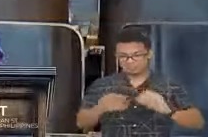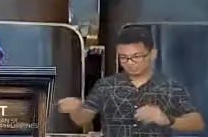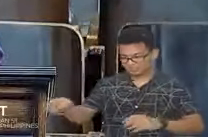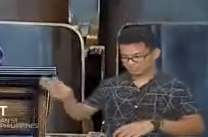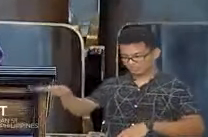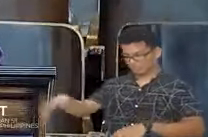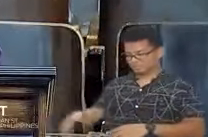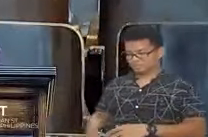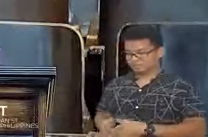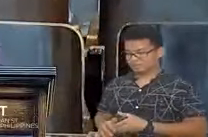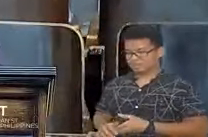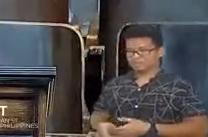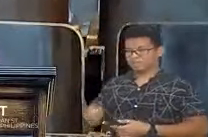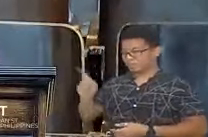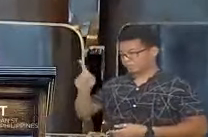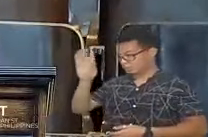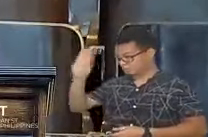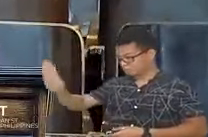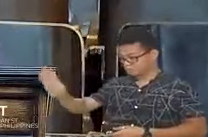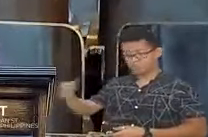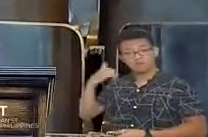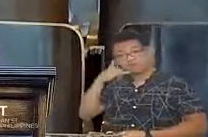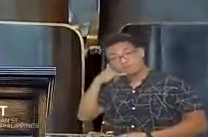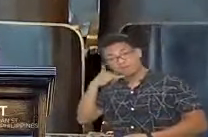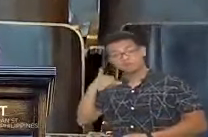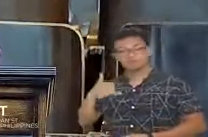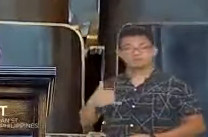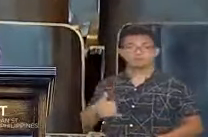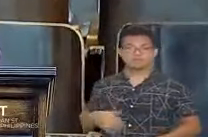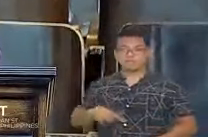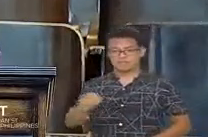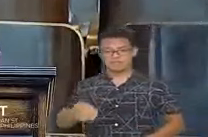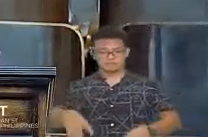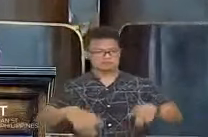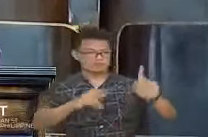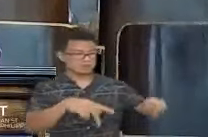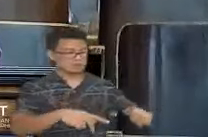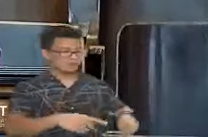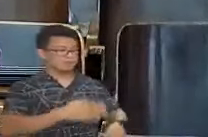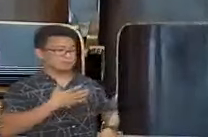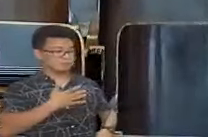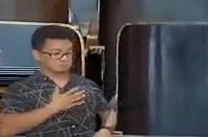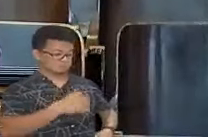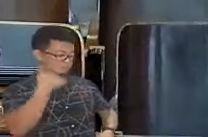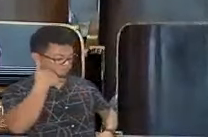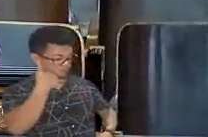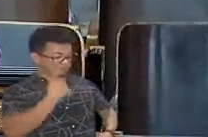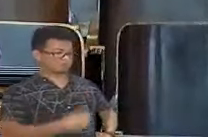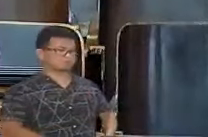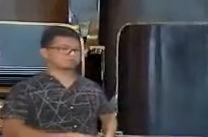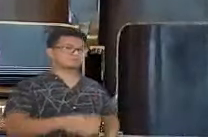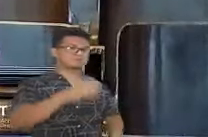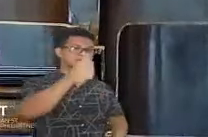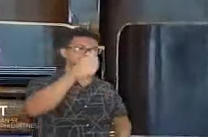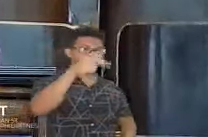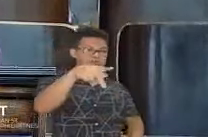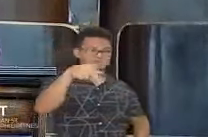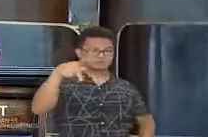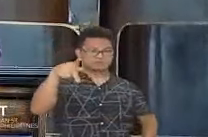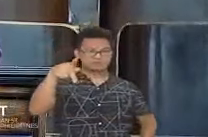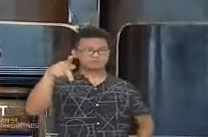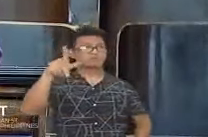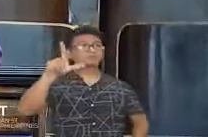aw, Apple. Apple ba, Apple? Diba? Ikaw, kwan,